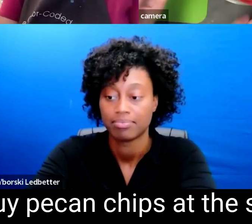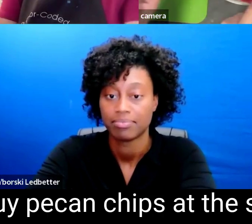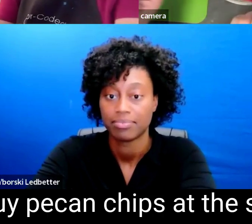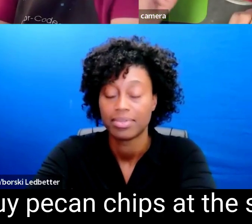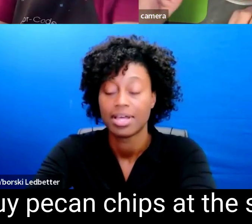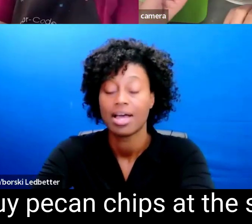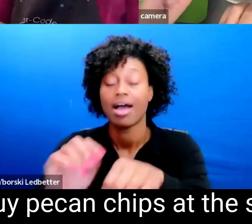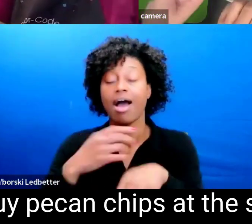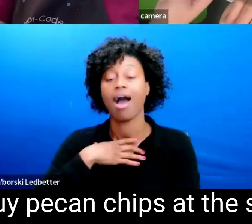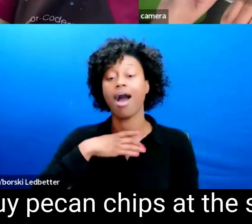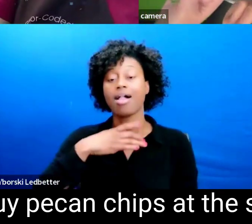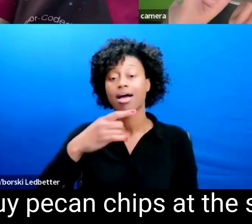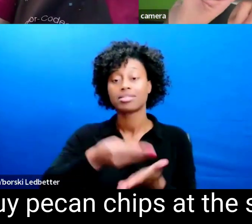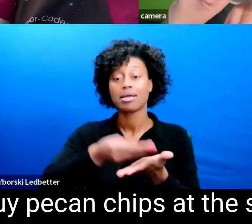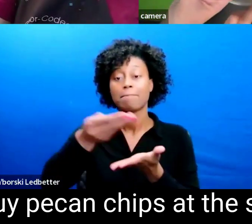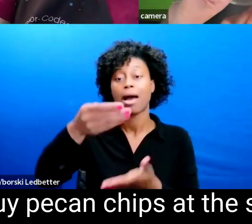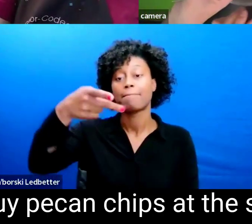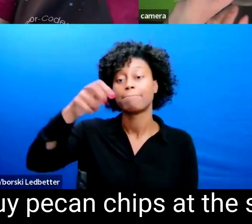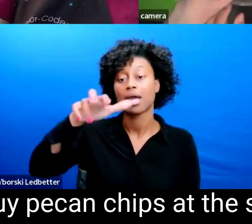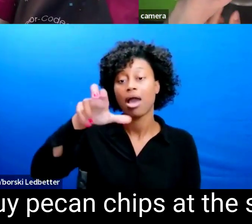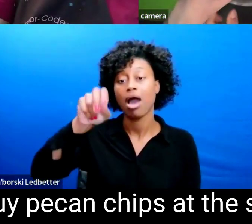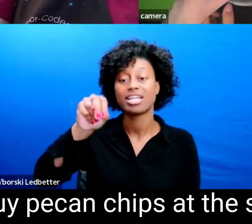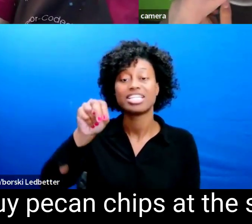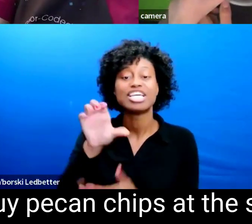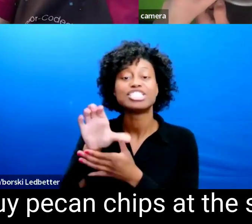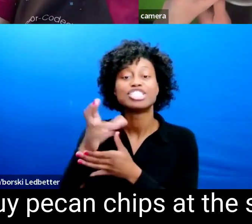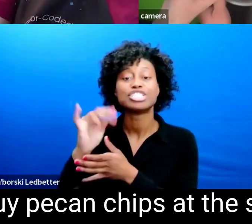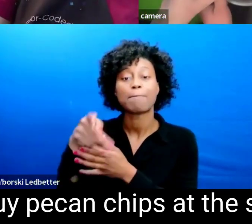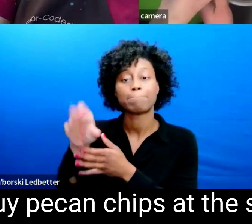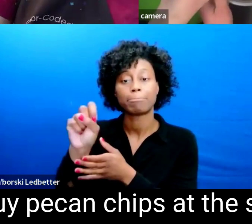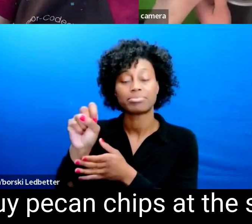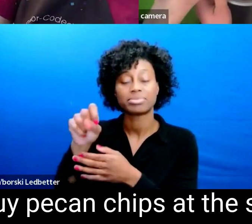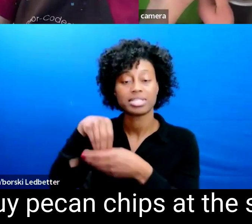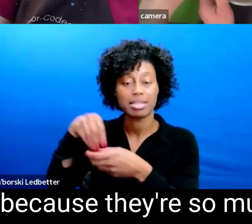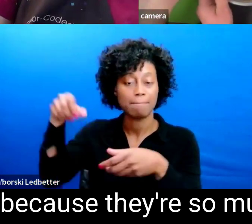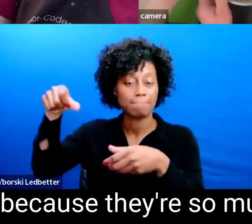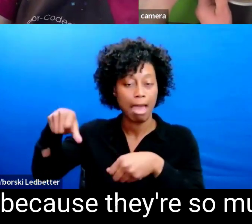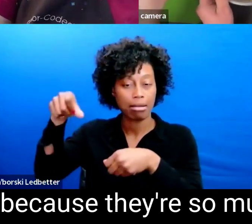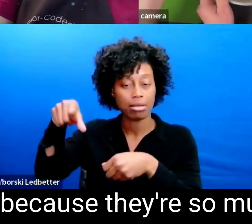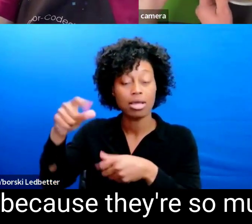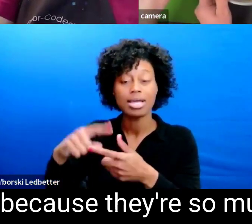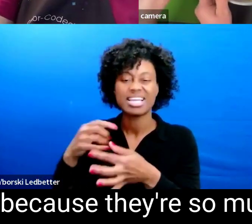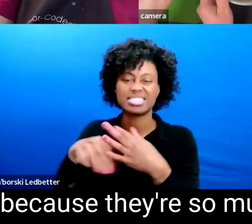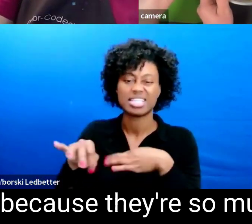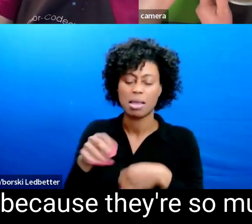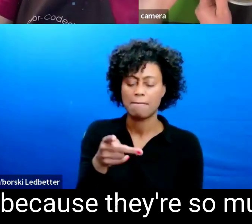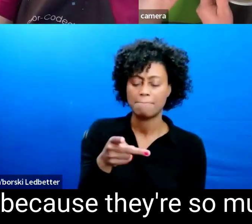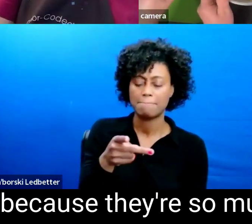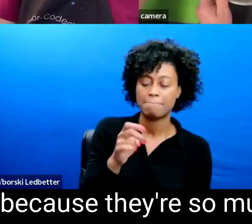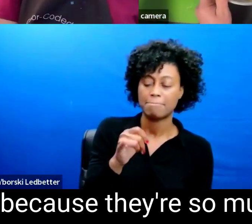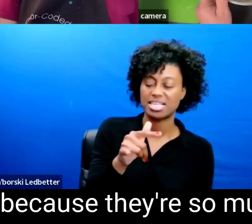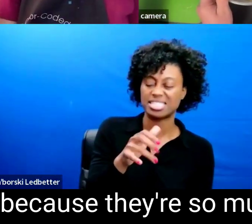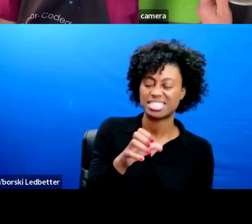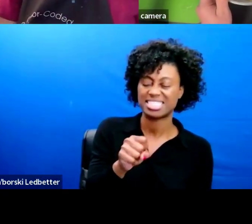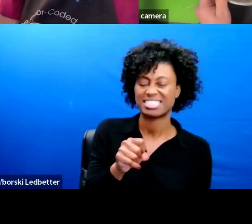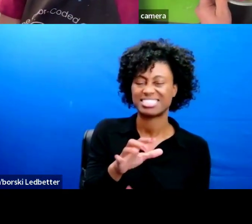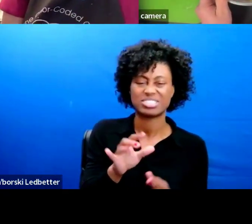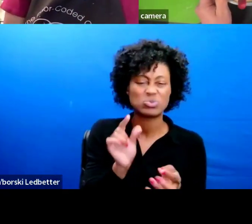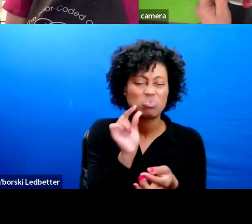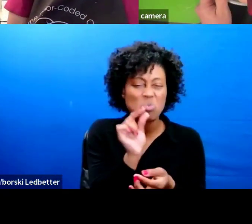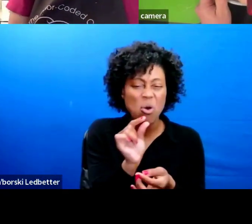And I like to buy pecan chips at the store versus pecan pieces because they're so much smaller.